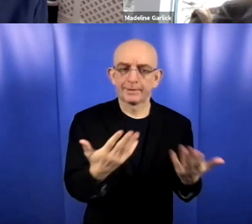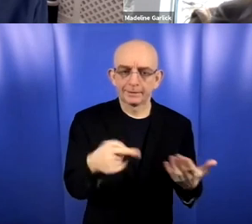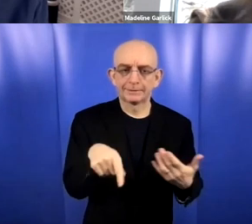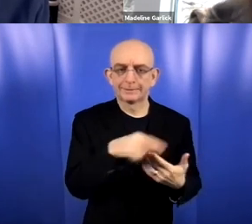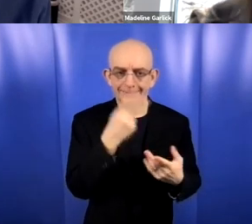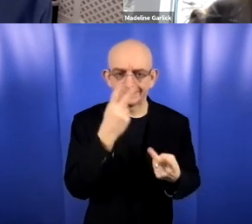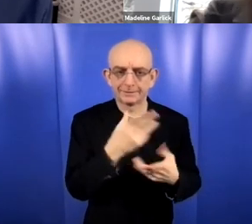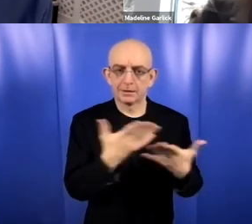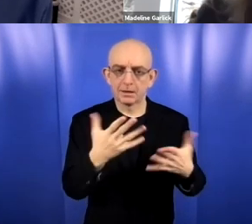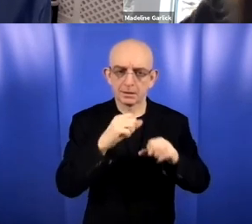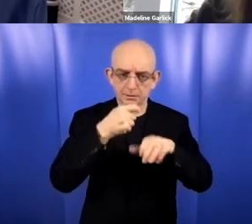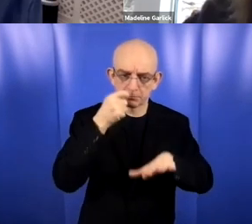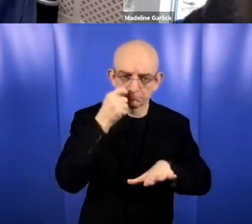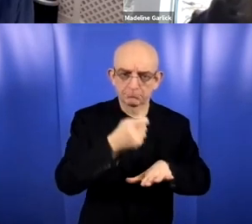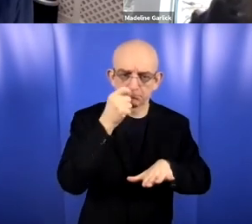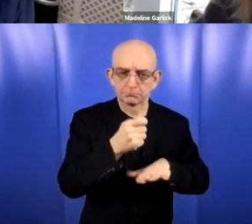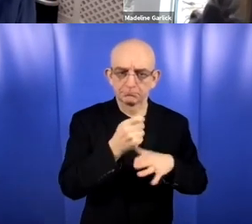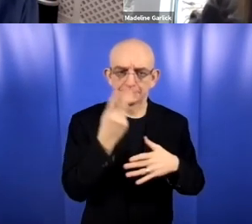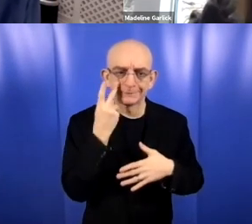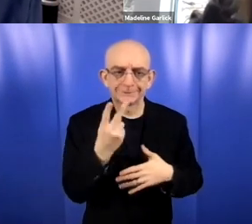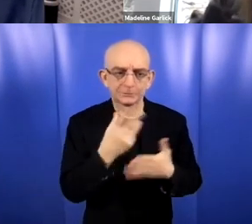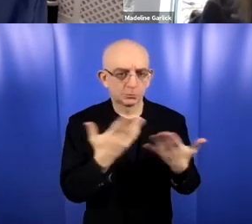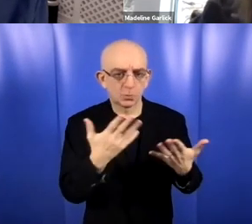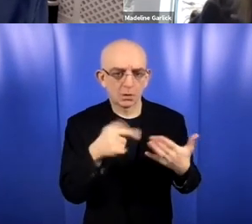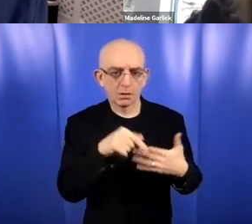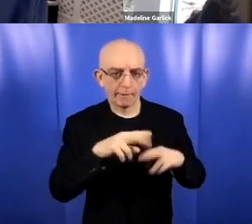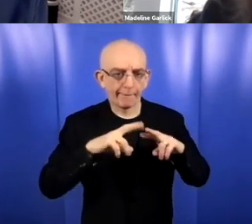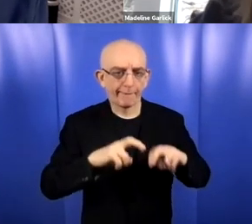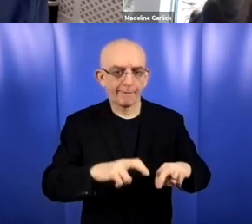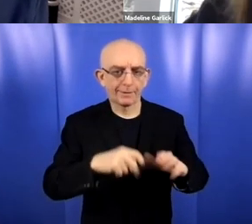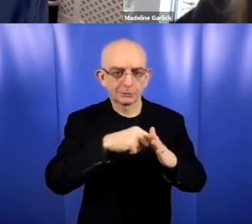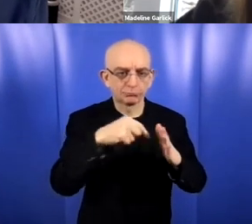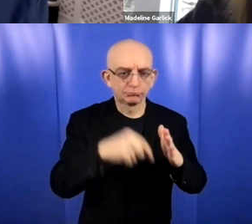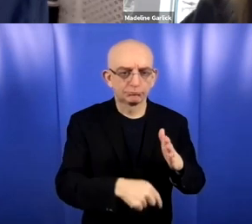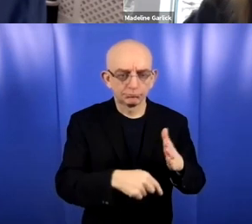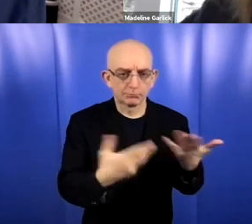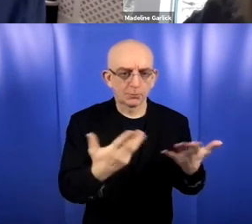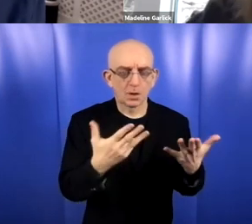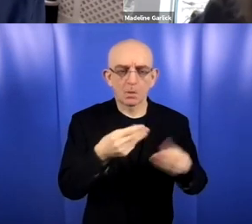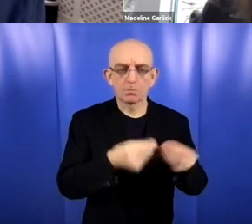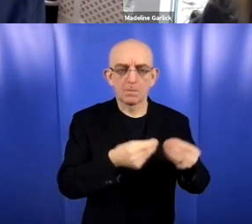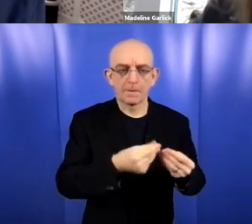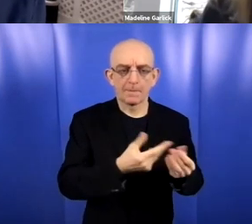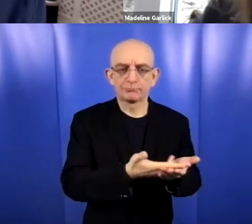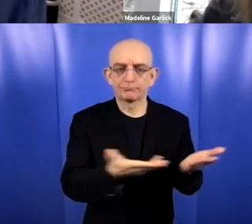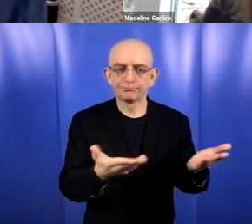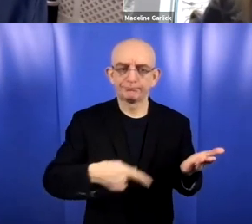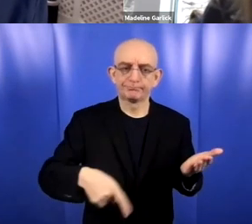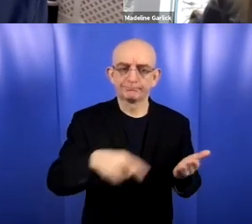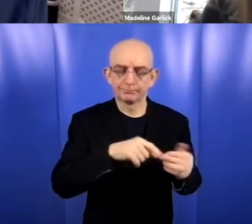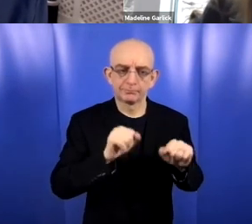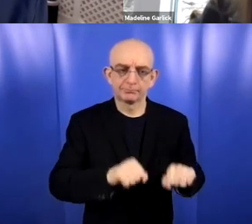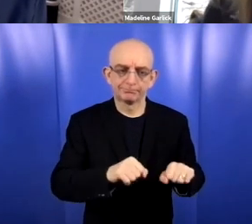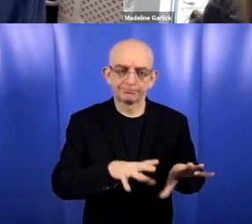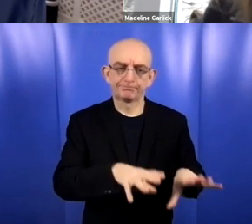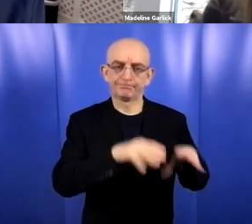and address challenges around large movements, I think is testimony to the fact that this isn't something that we have succeeded in addressing, and where we